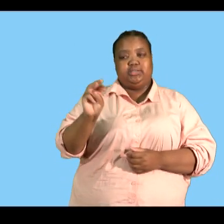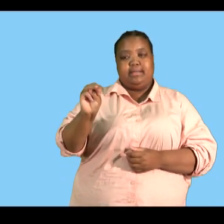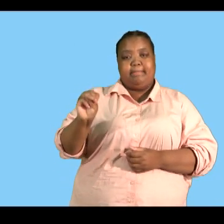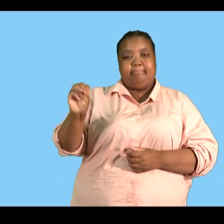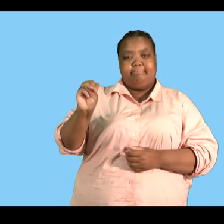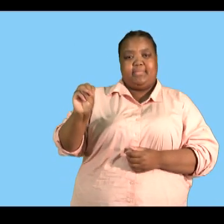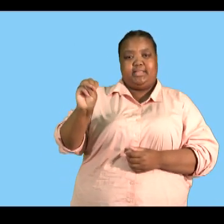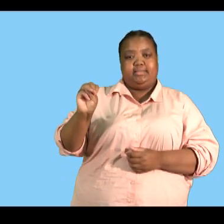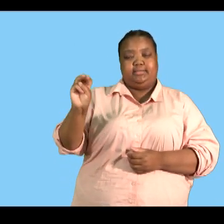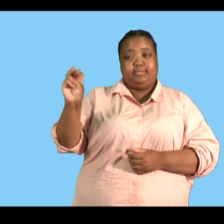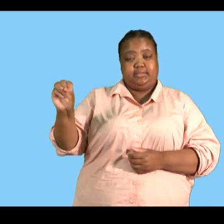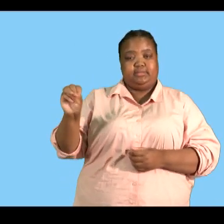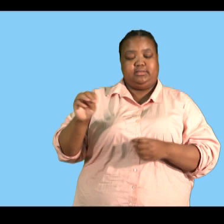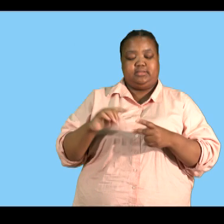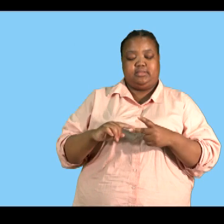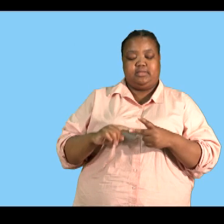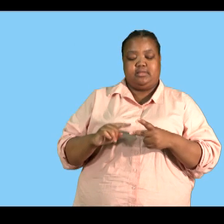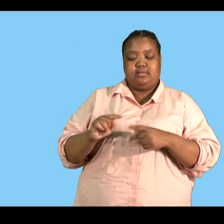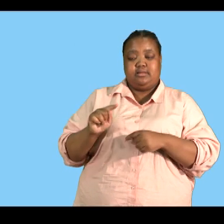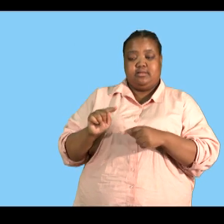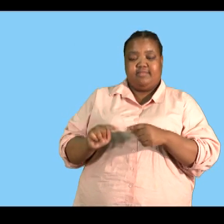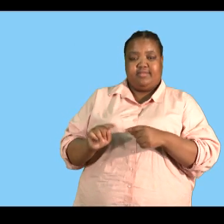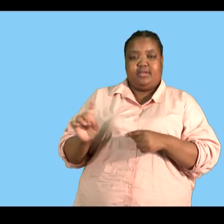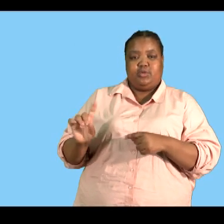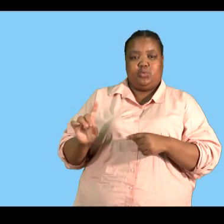240 millimeters